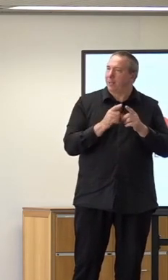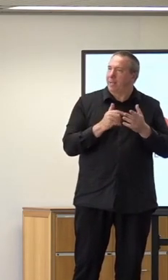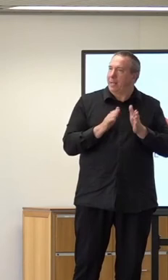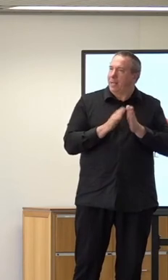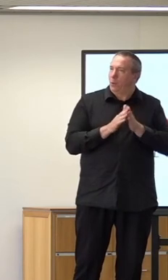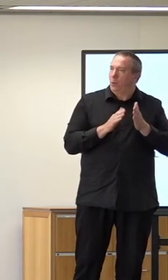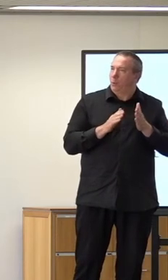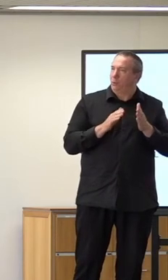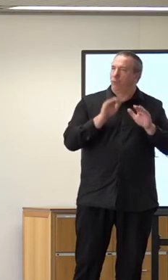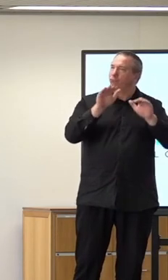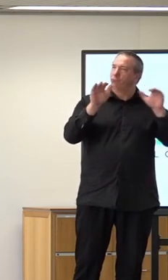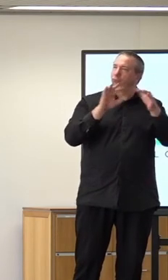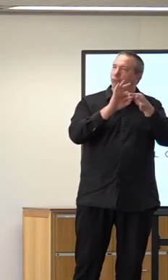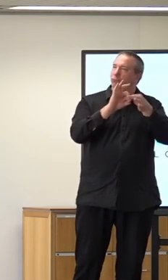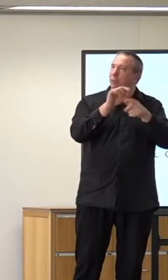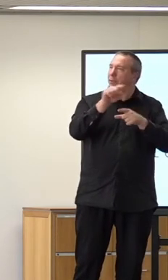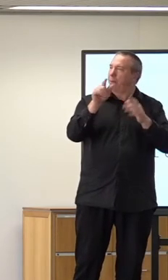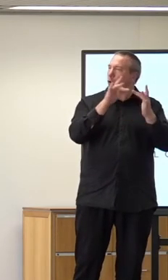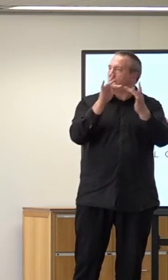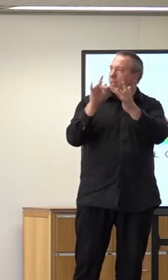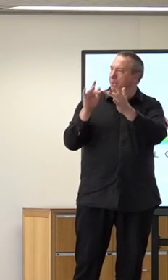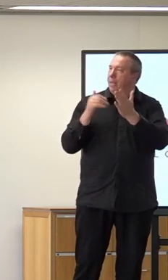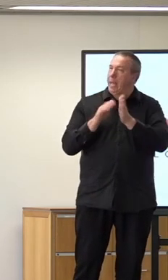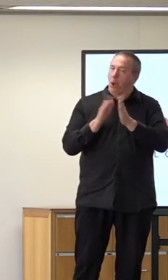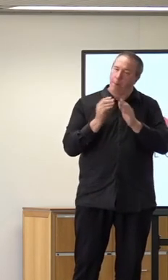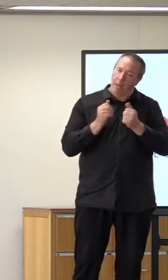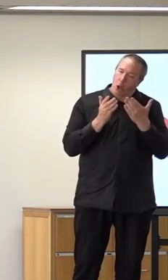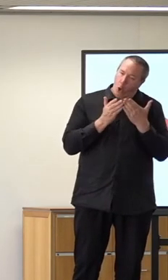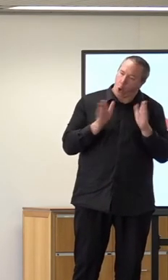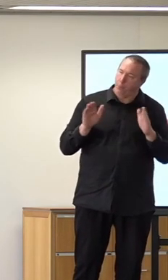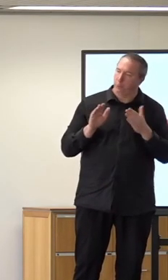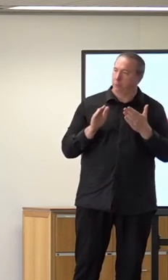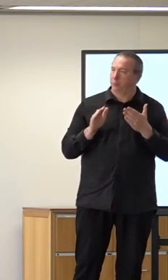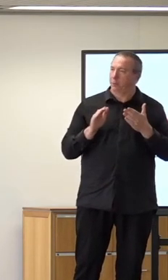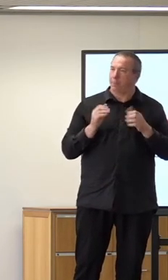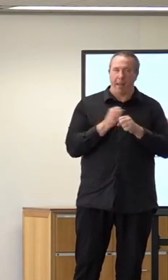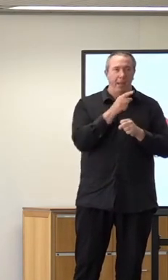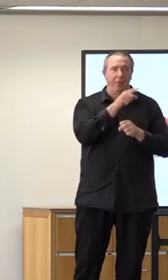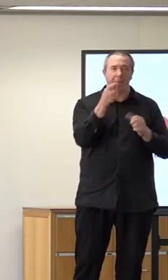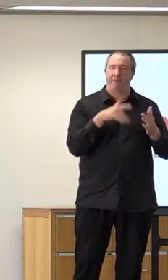and how are you opening up those spaces and making them feel welcome?